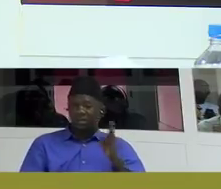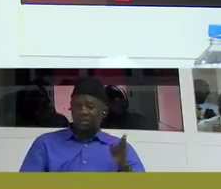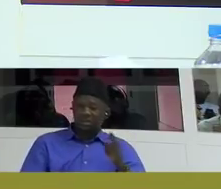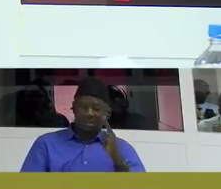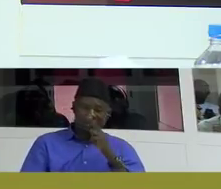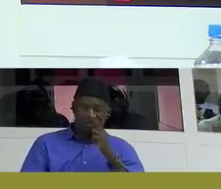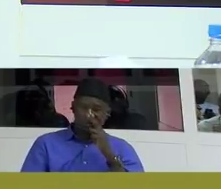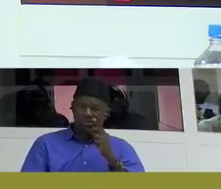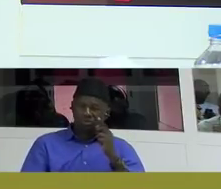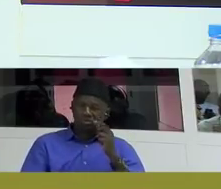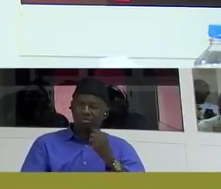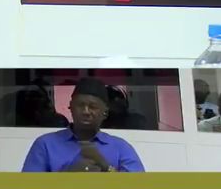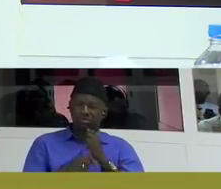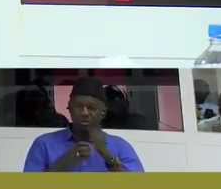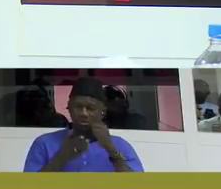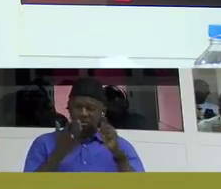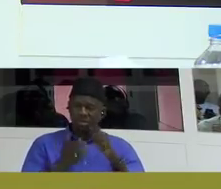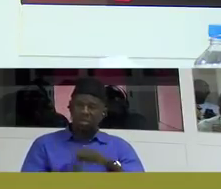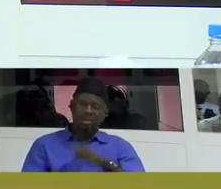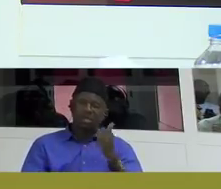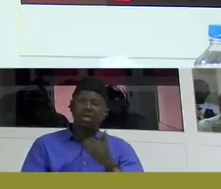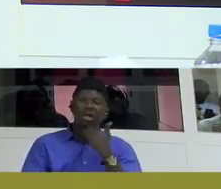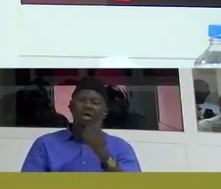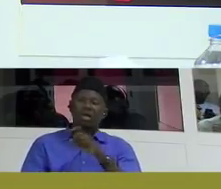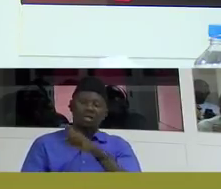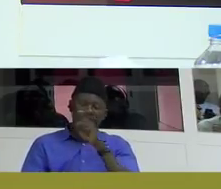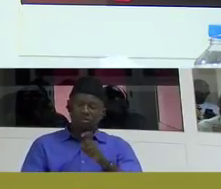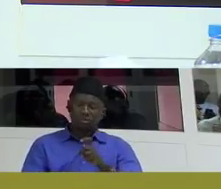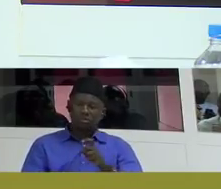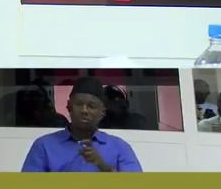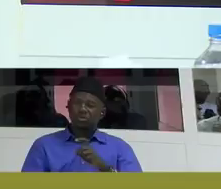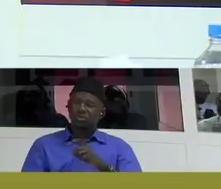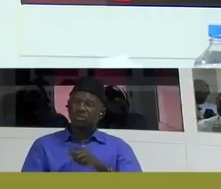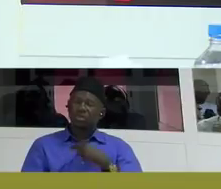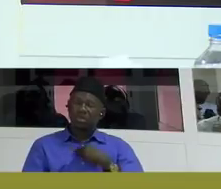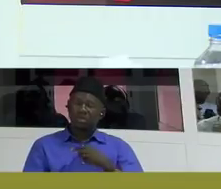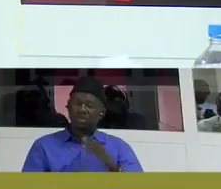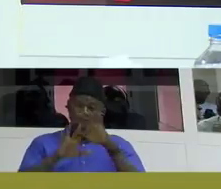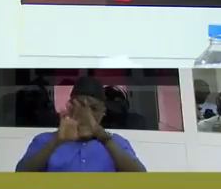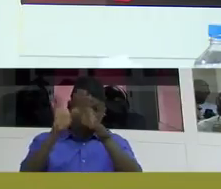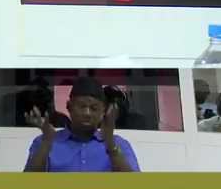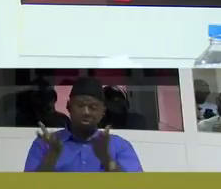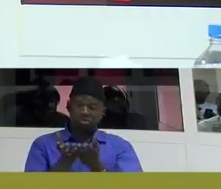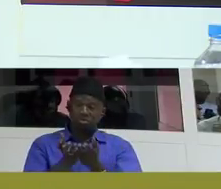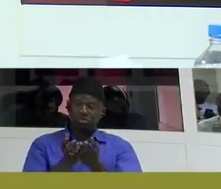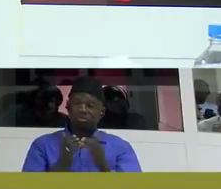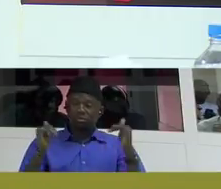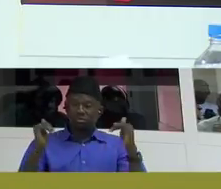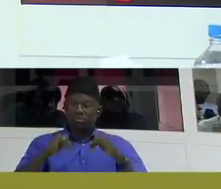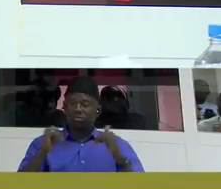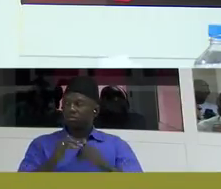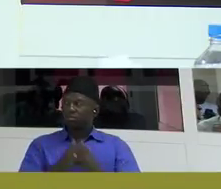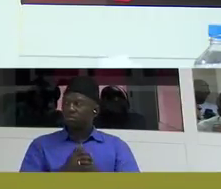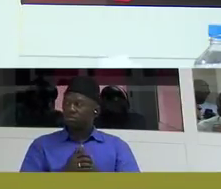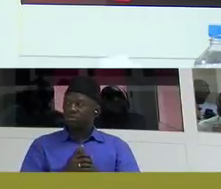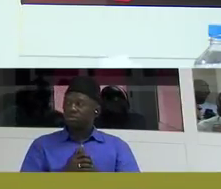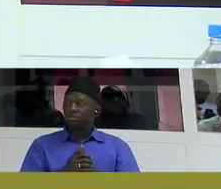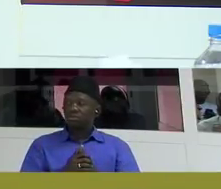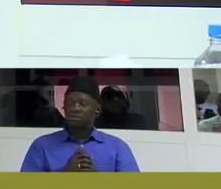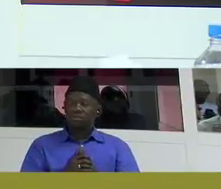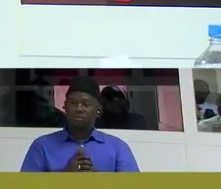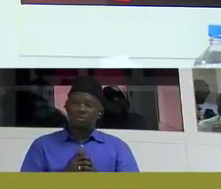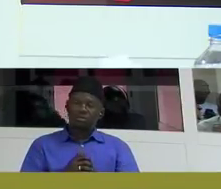him and ask him questions in a public gathering. Zahid